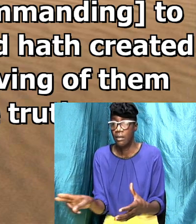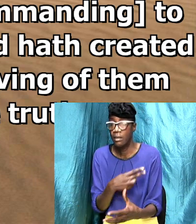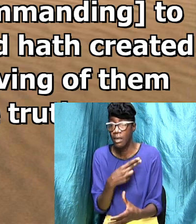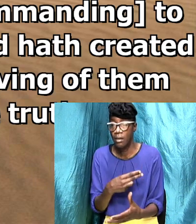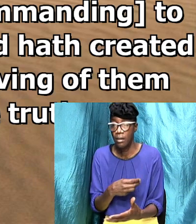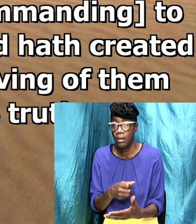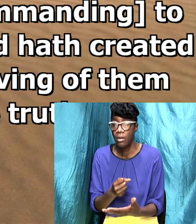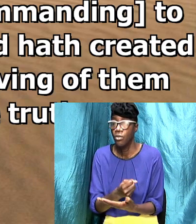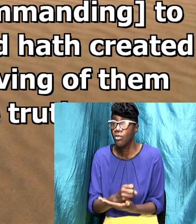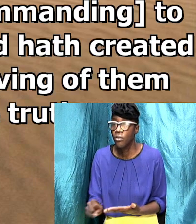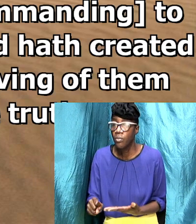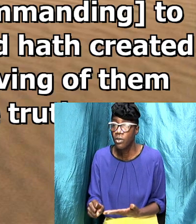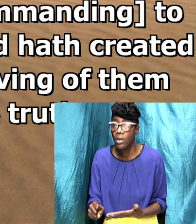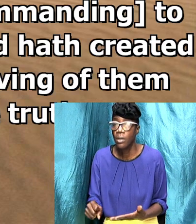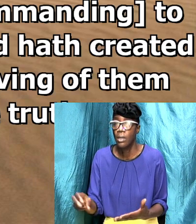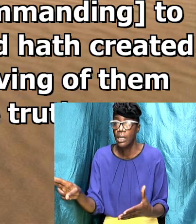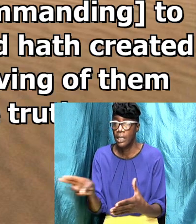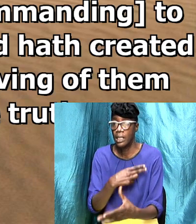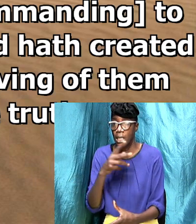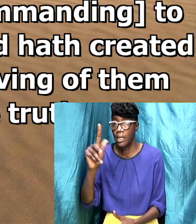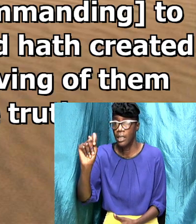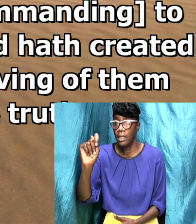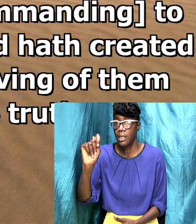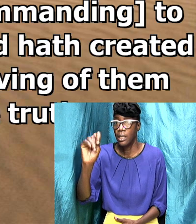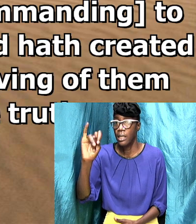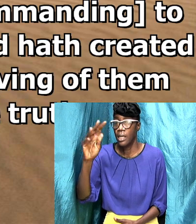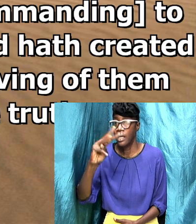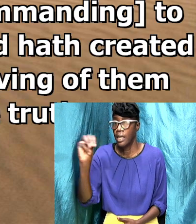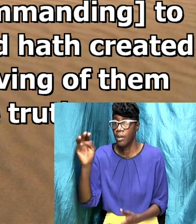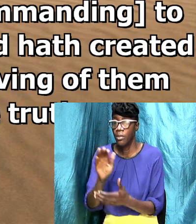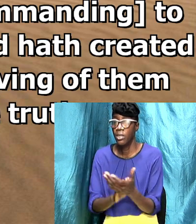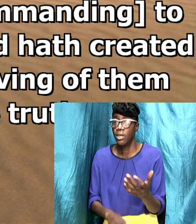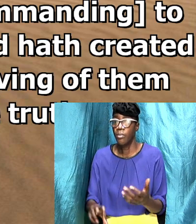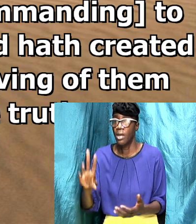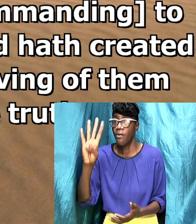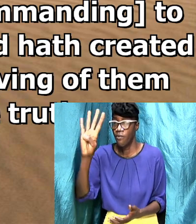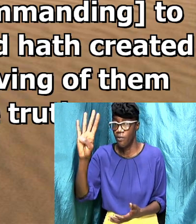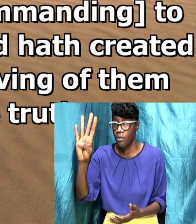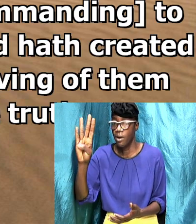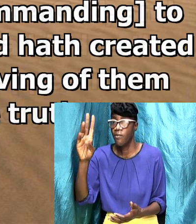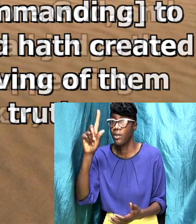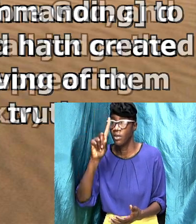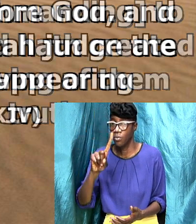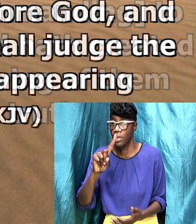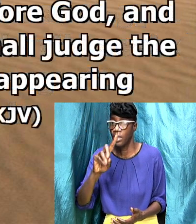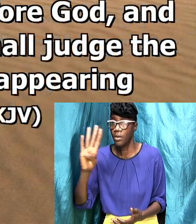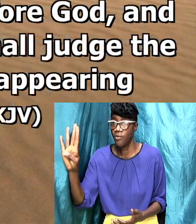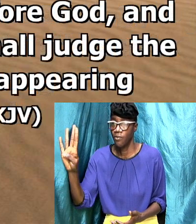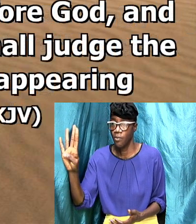from 2 Timothy chapter 4 from verses 1 through to 4.